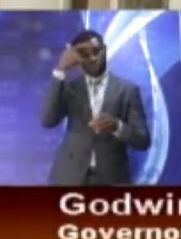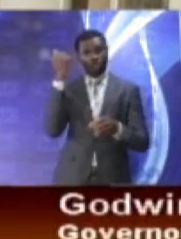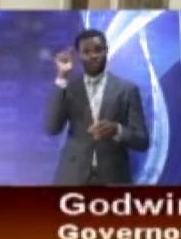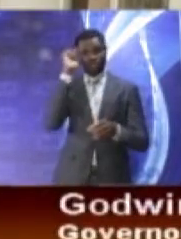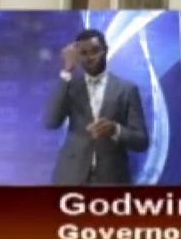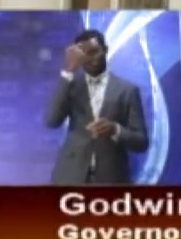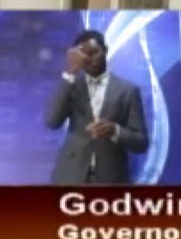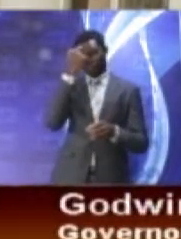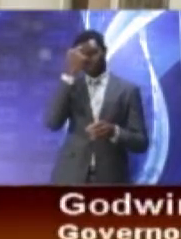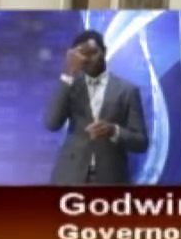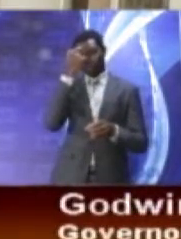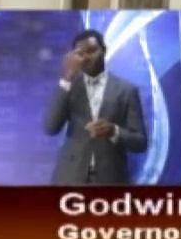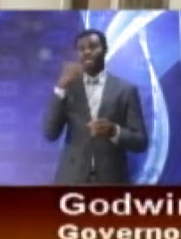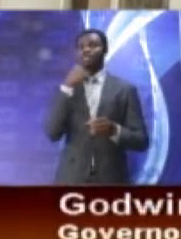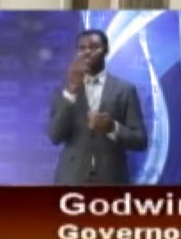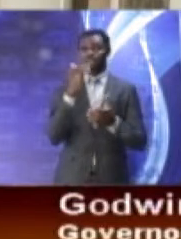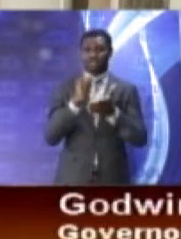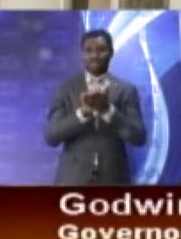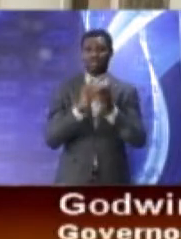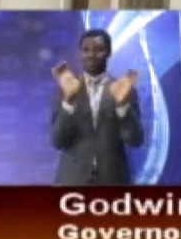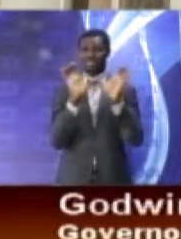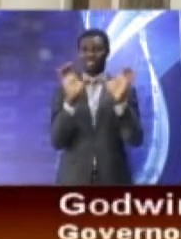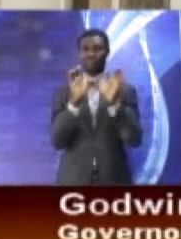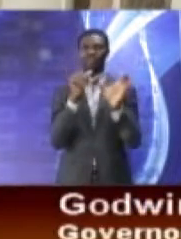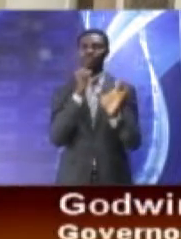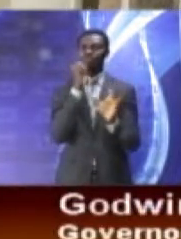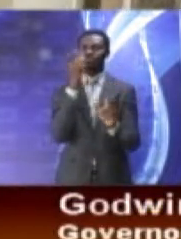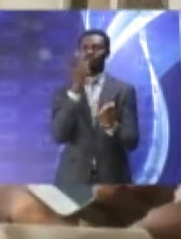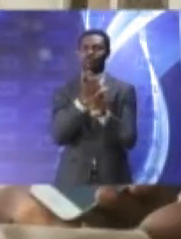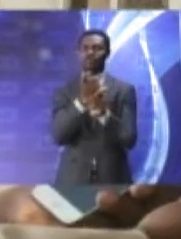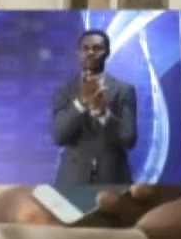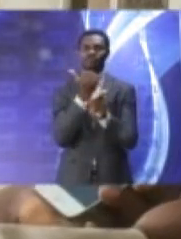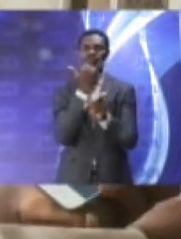called discrepancies in his credentials.